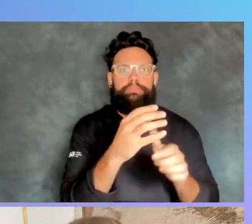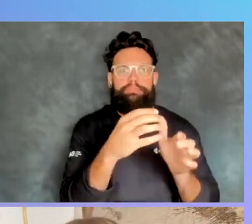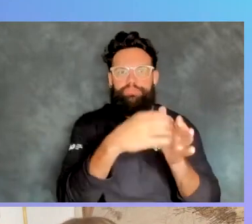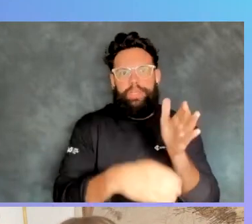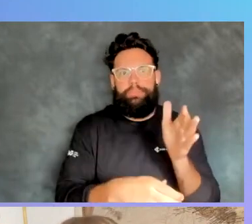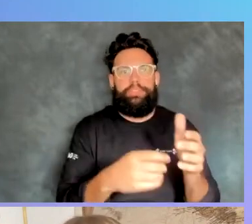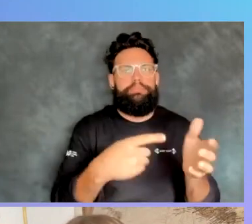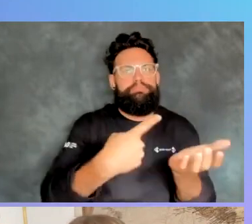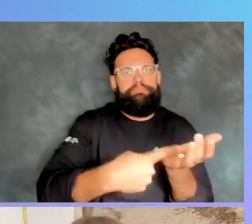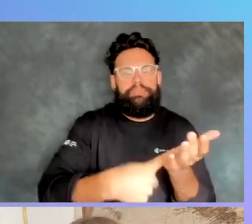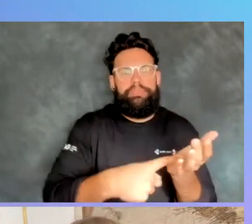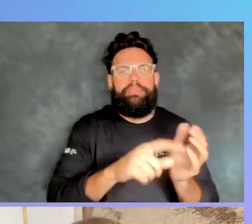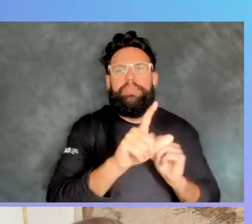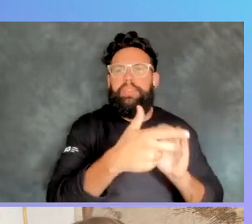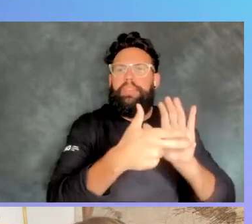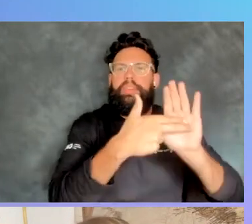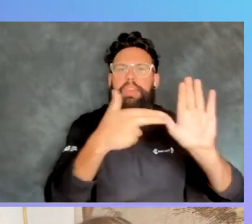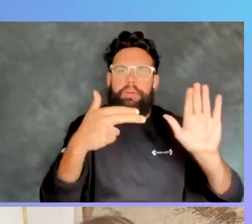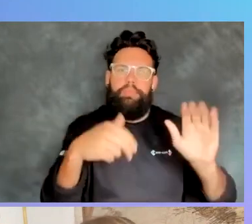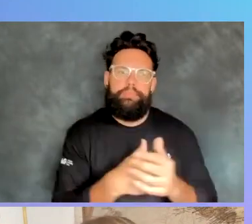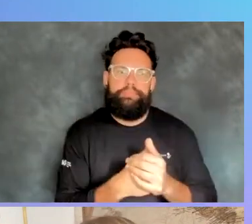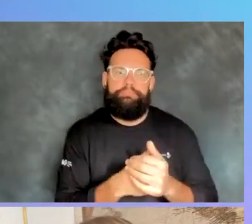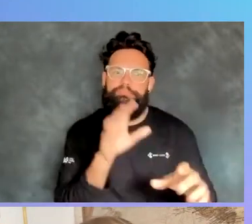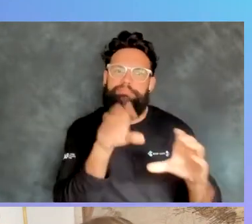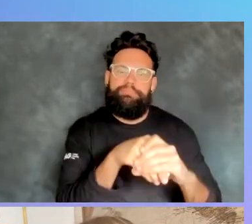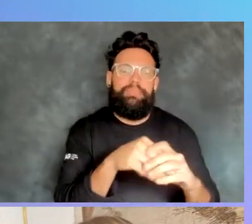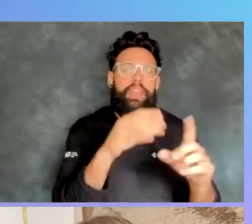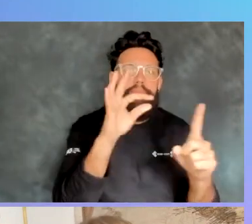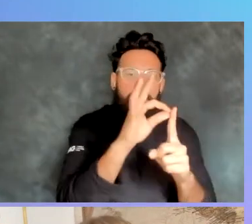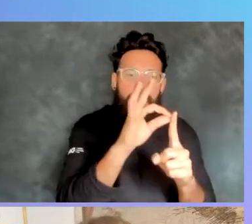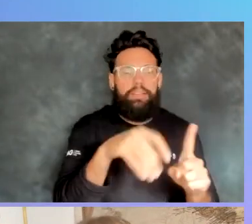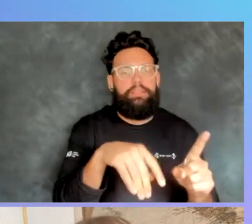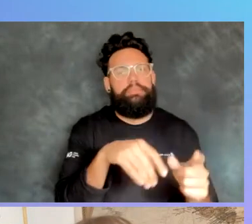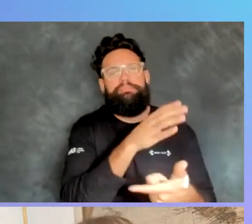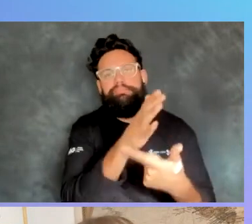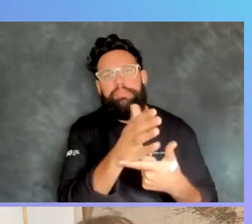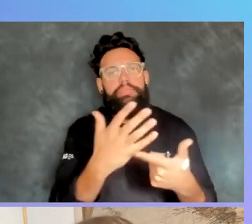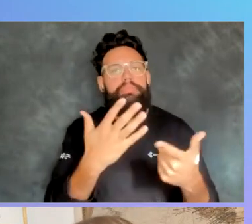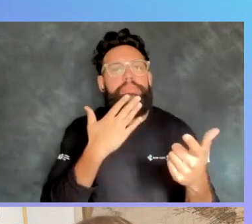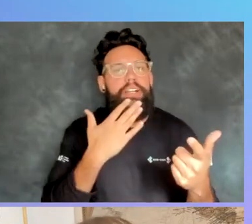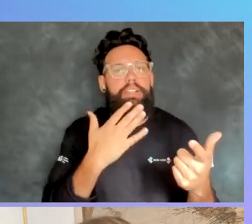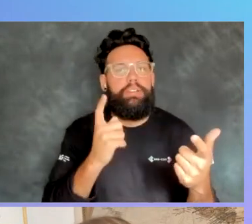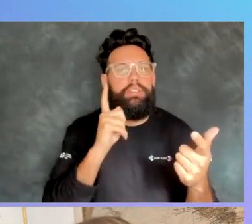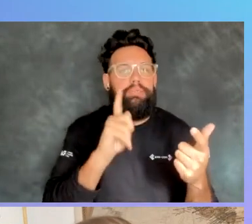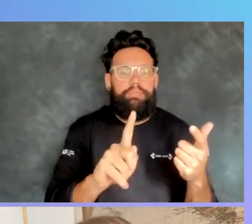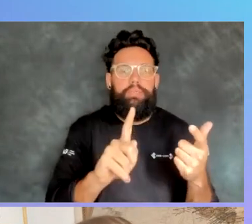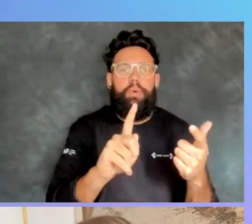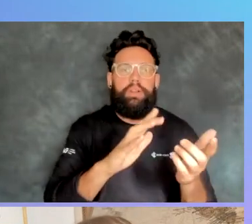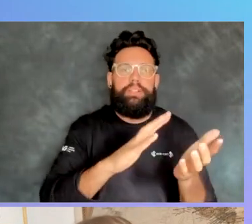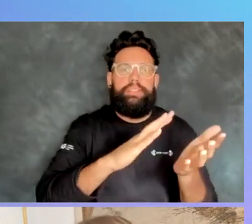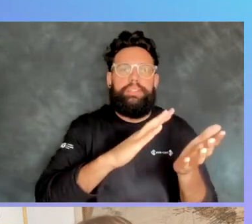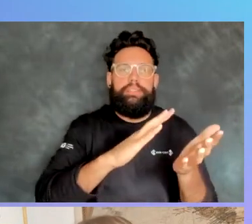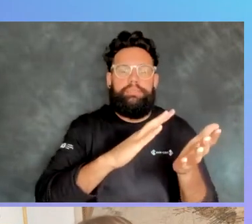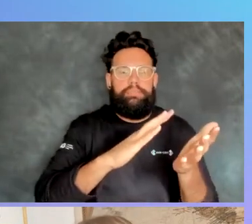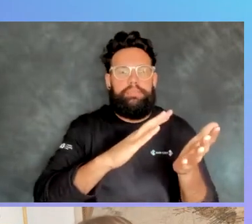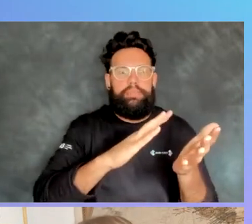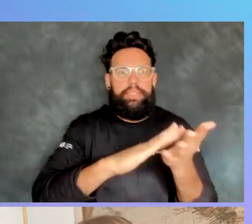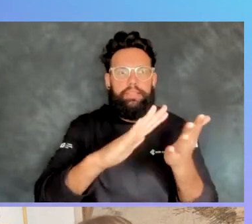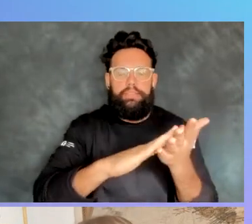page from the style guide of how to set the font size and the color for the tactile schematic braille and text labels.